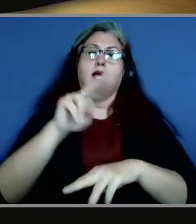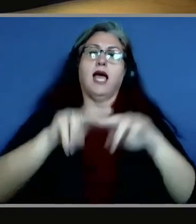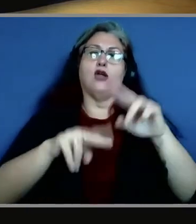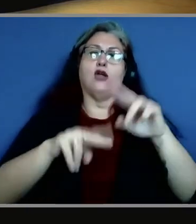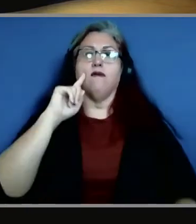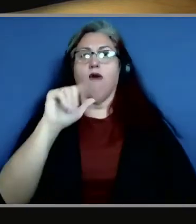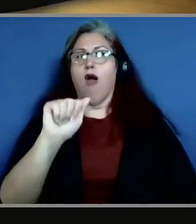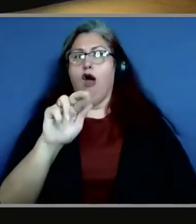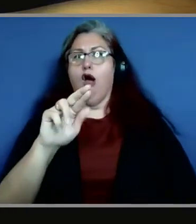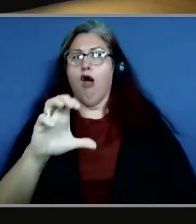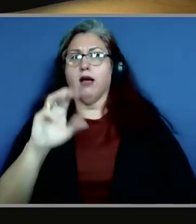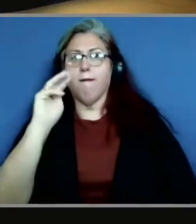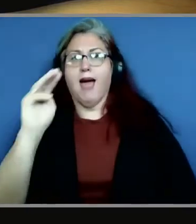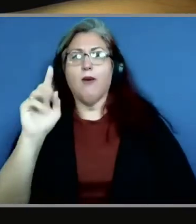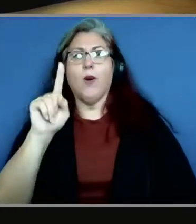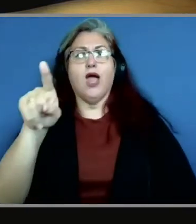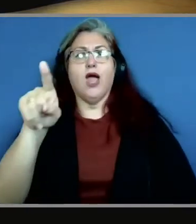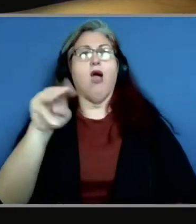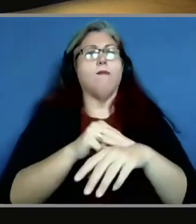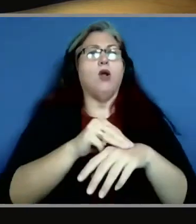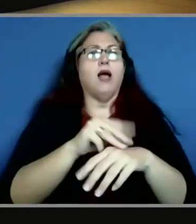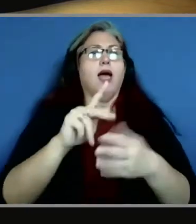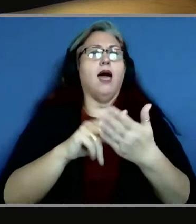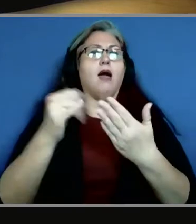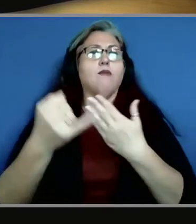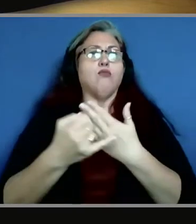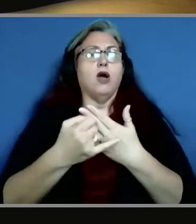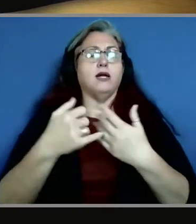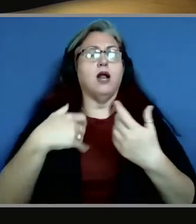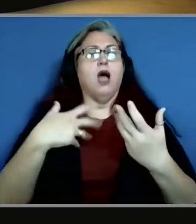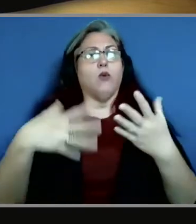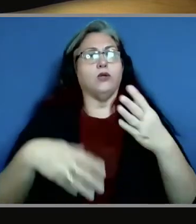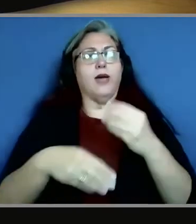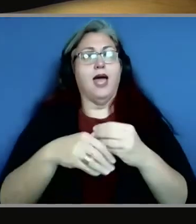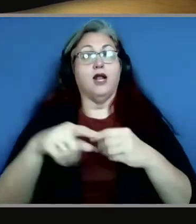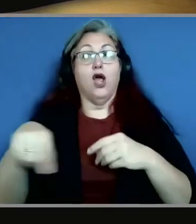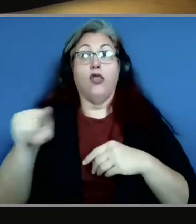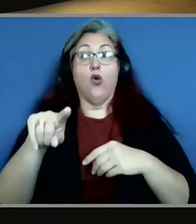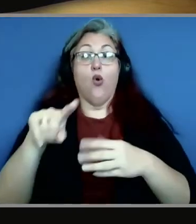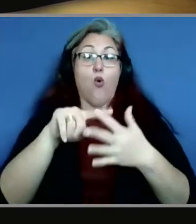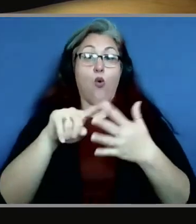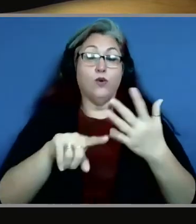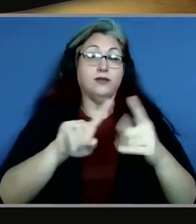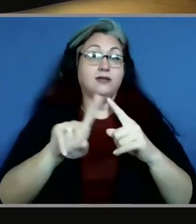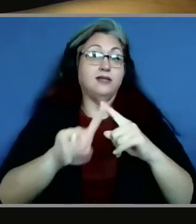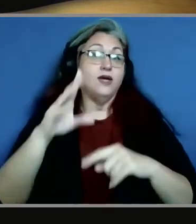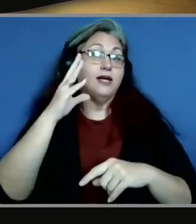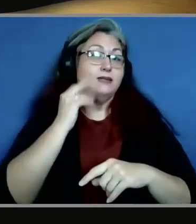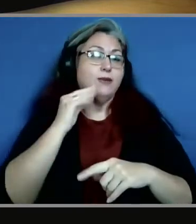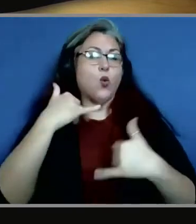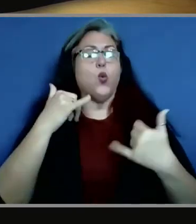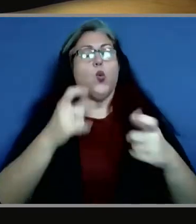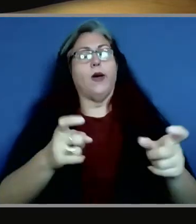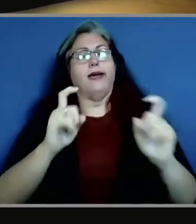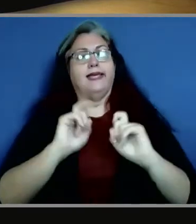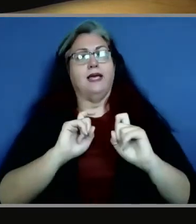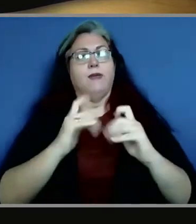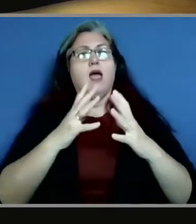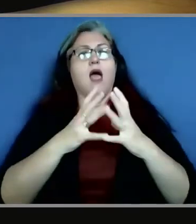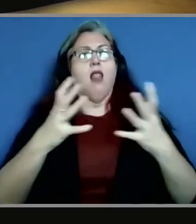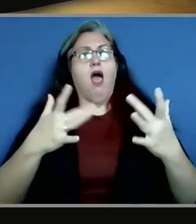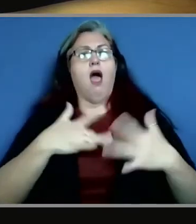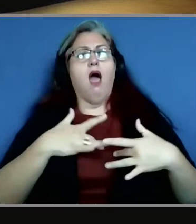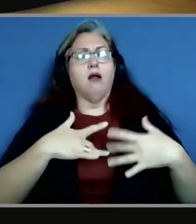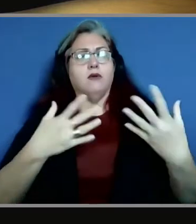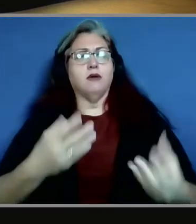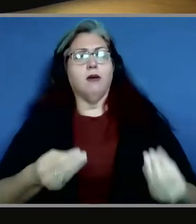Maui for the Molokai 8 project. And I just want to say that those experiences have given me a great deal of compassion